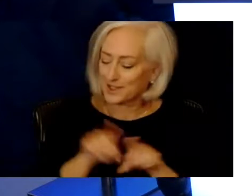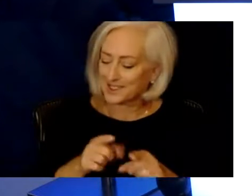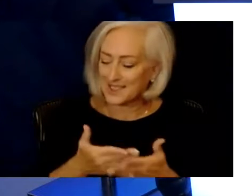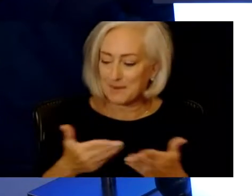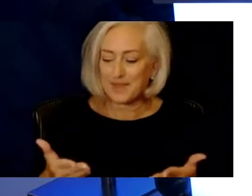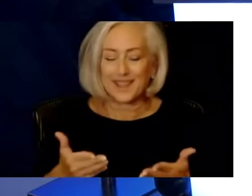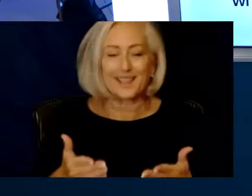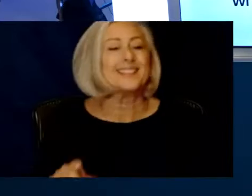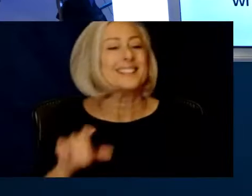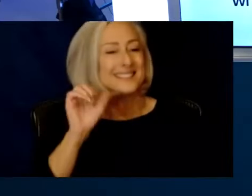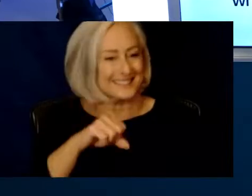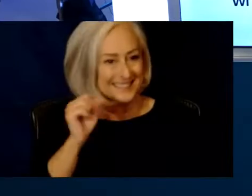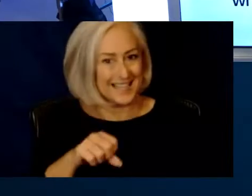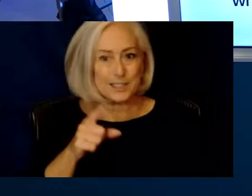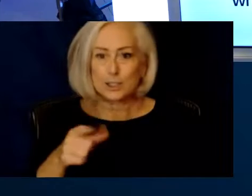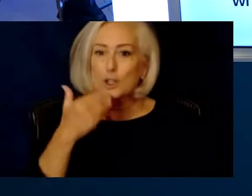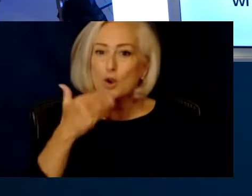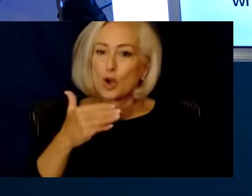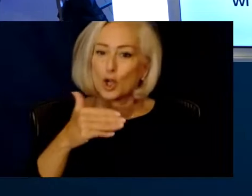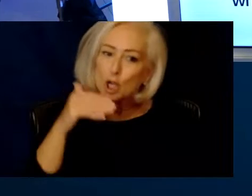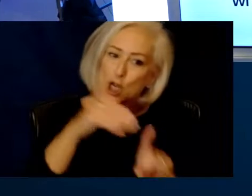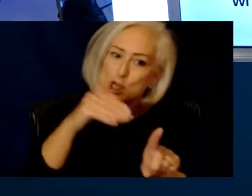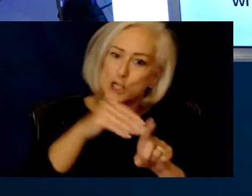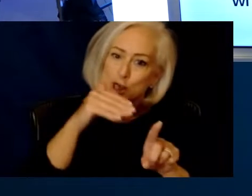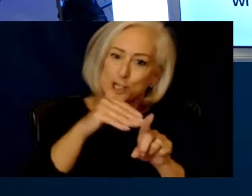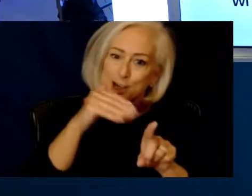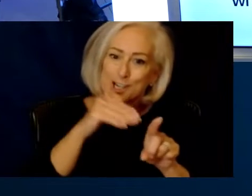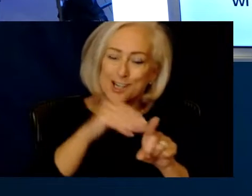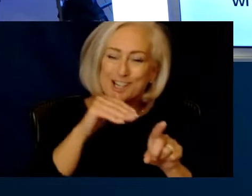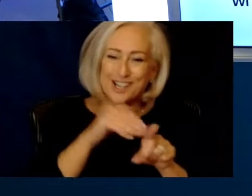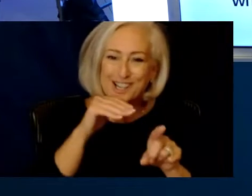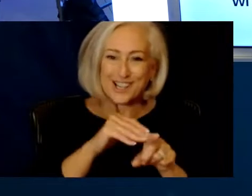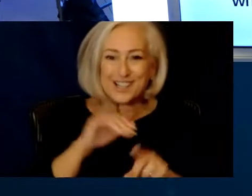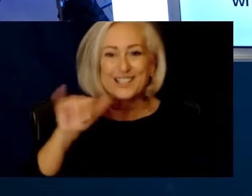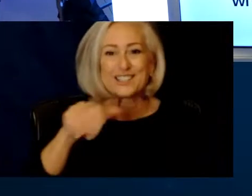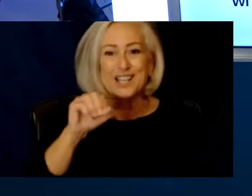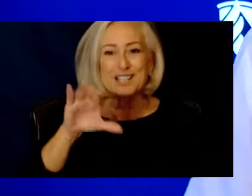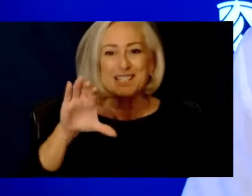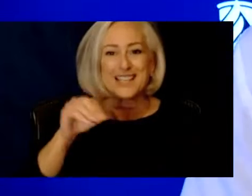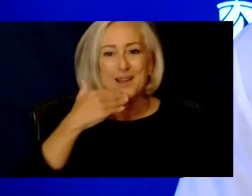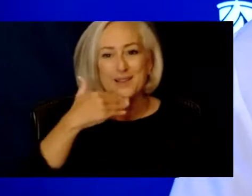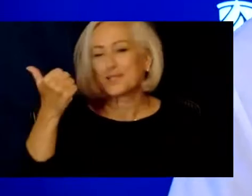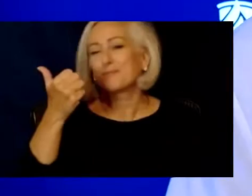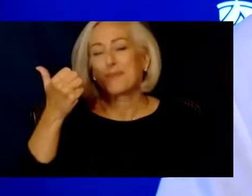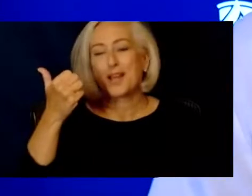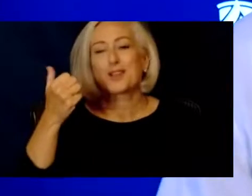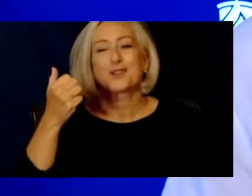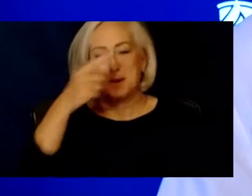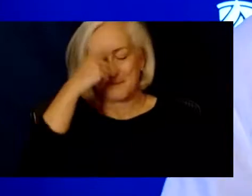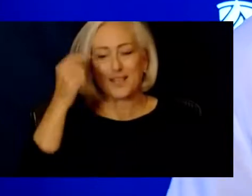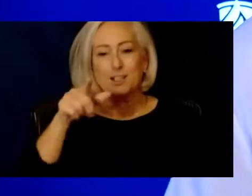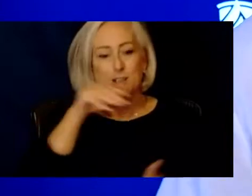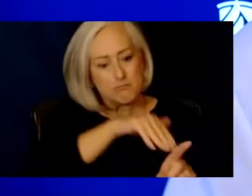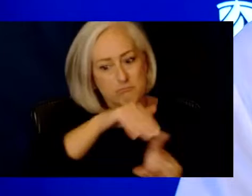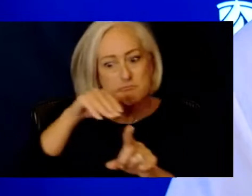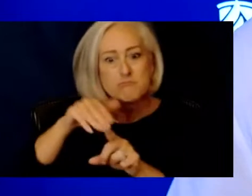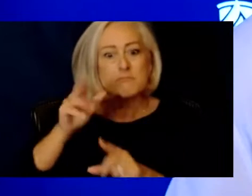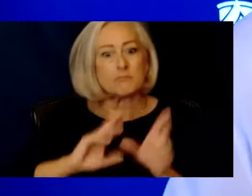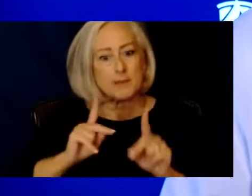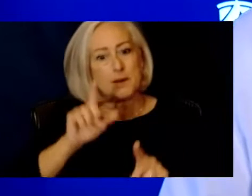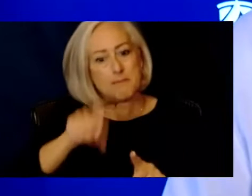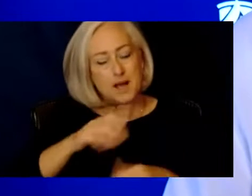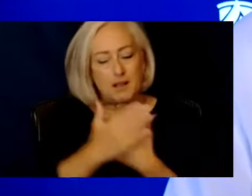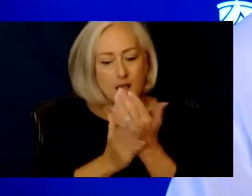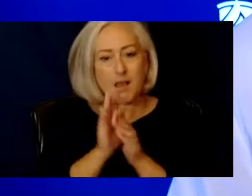good harper, and I think Johnson County is better off because of that. We need to continue. We know that overall throughout the country,